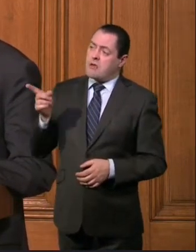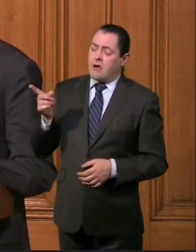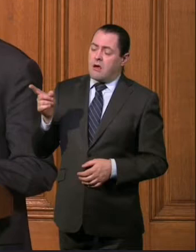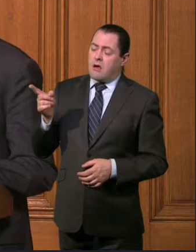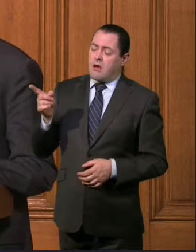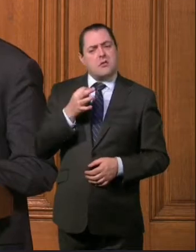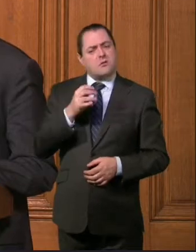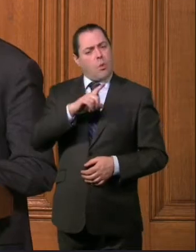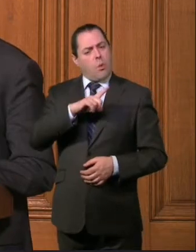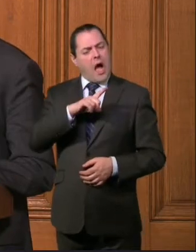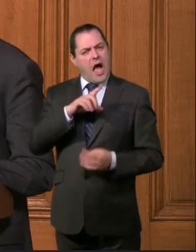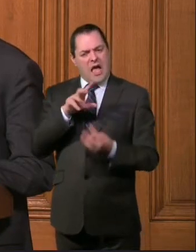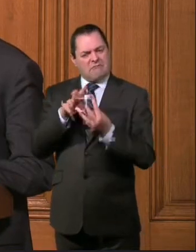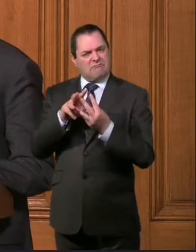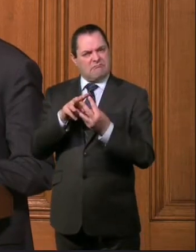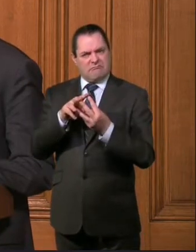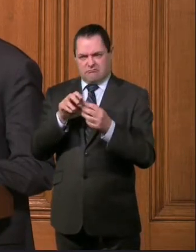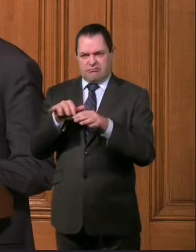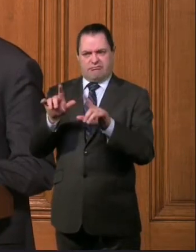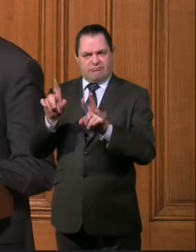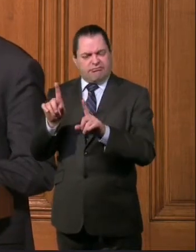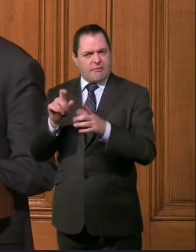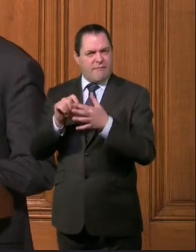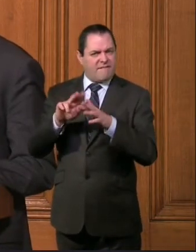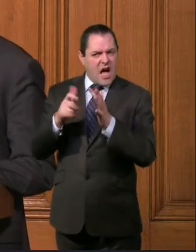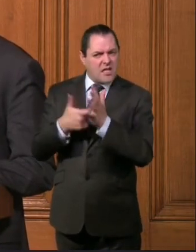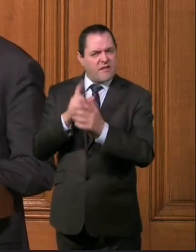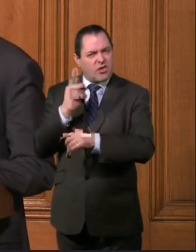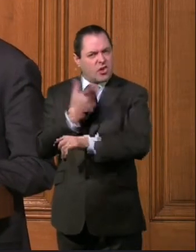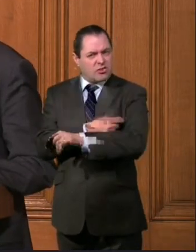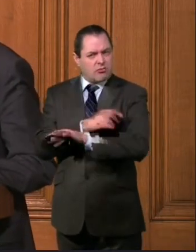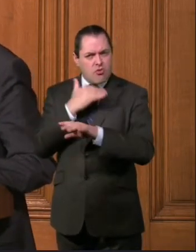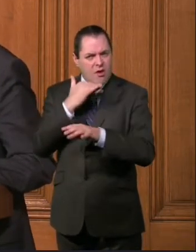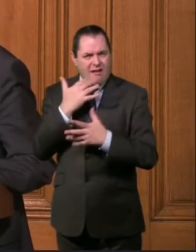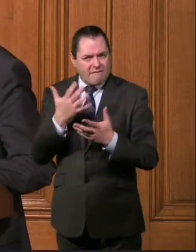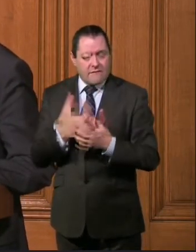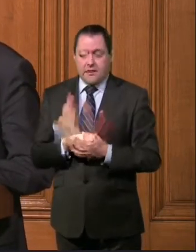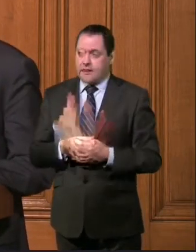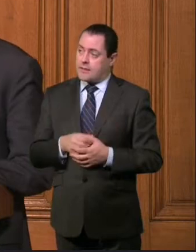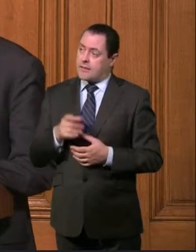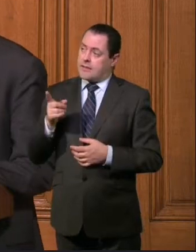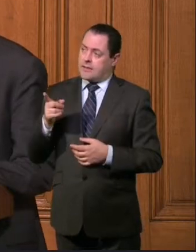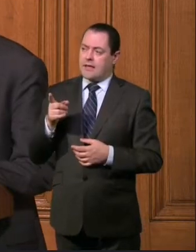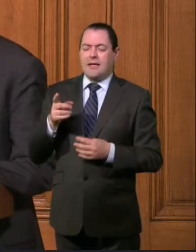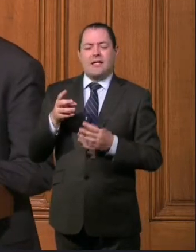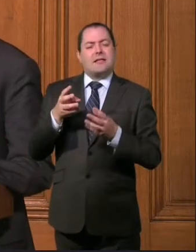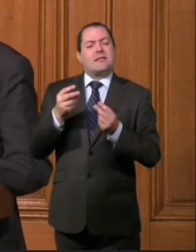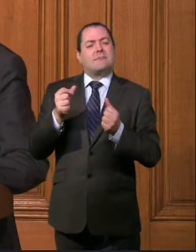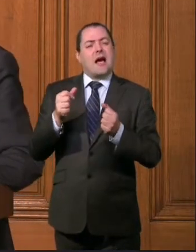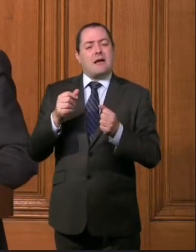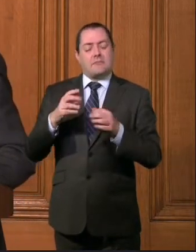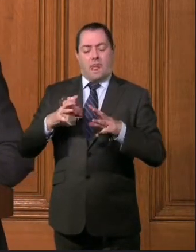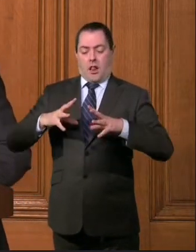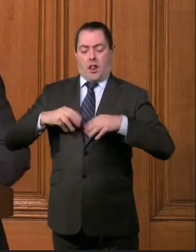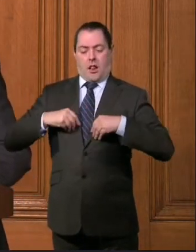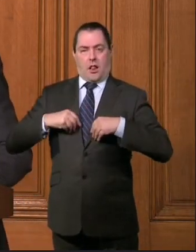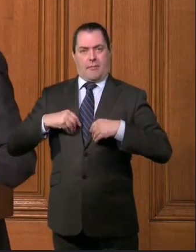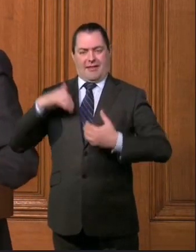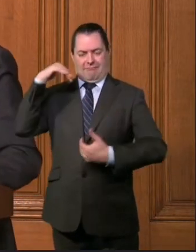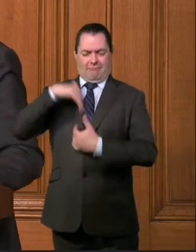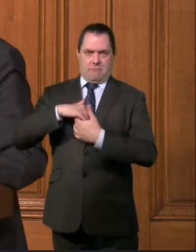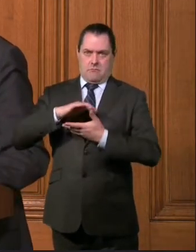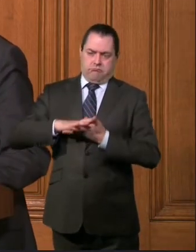don't think is the cause is that people have a higher viral load and shed more virus. We don't think that's the case. It